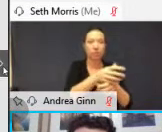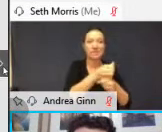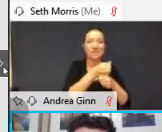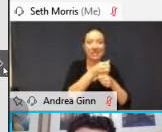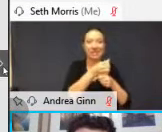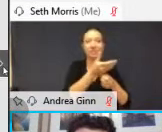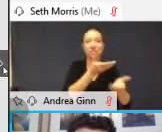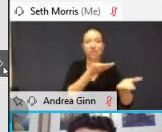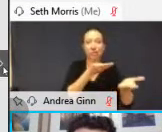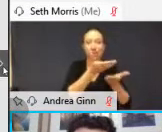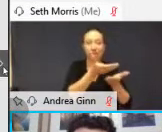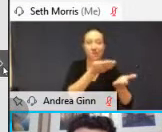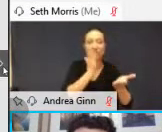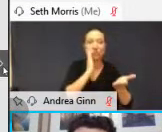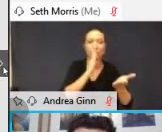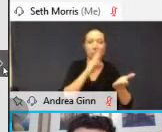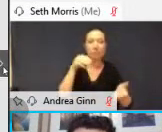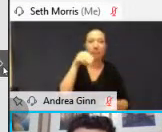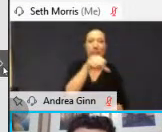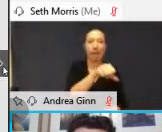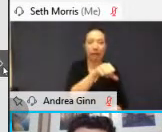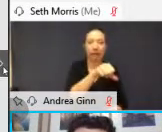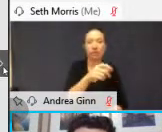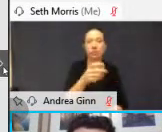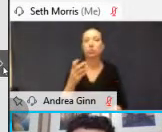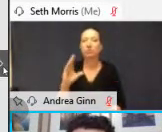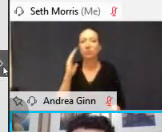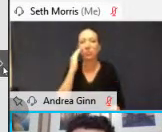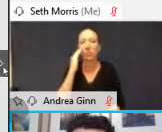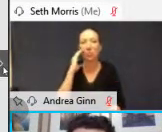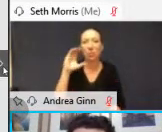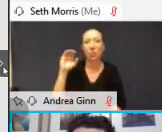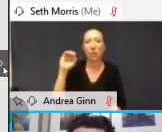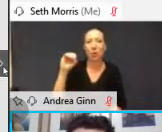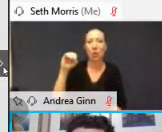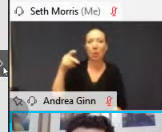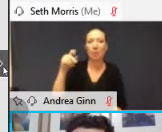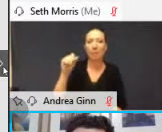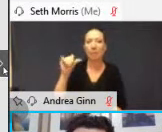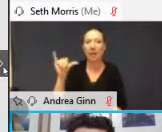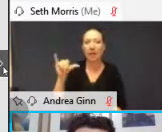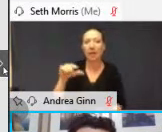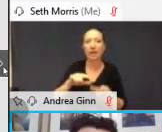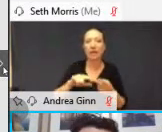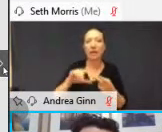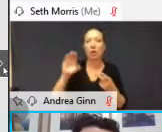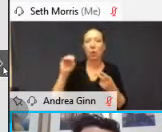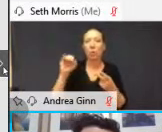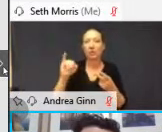you'll probably know the terms like co-pays, co-insurance, and deductibles.